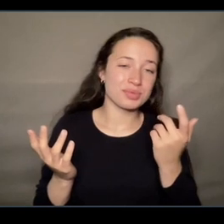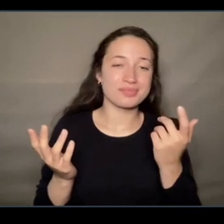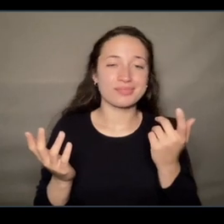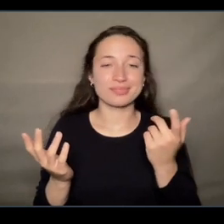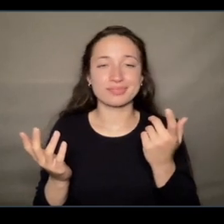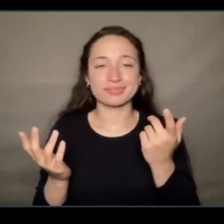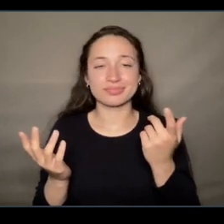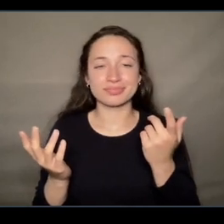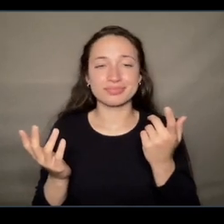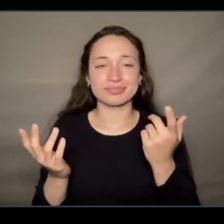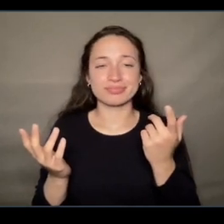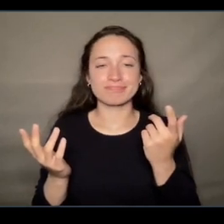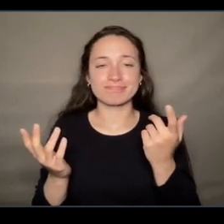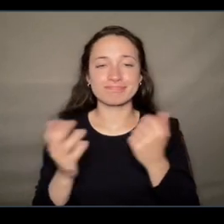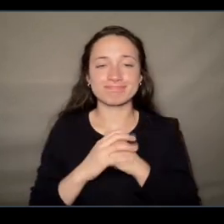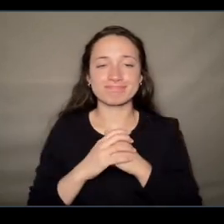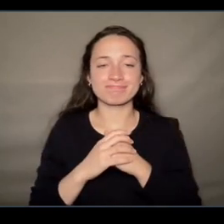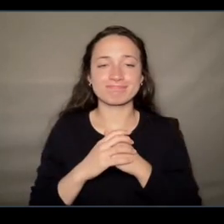so well,